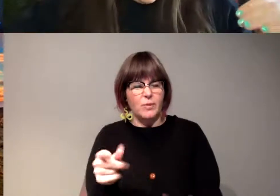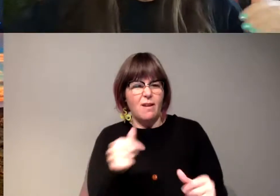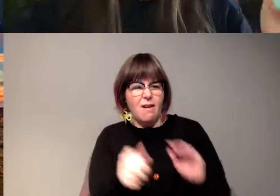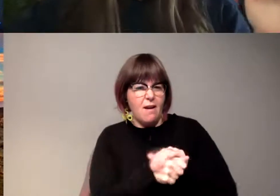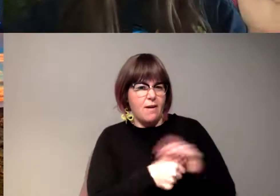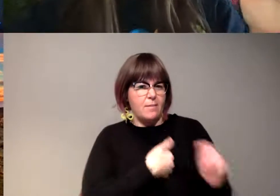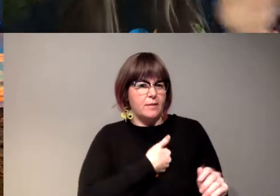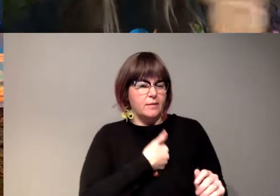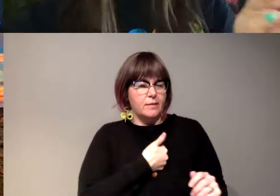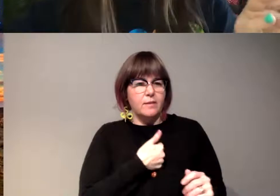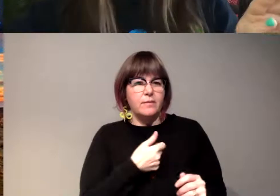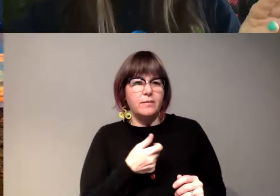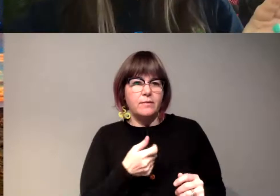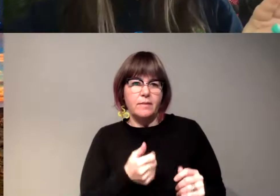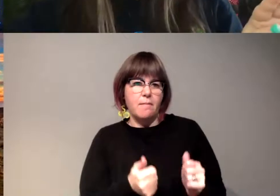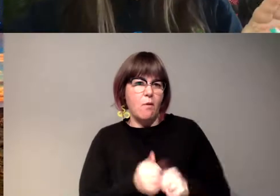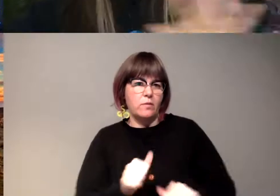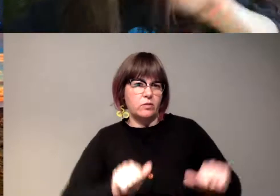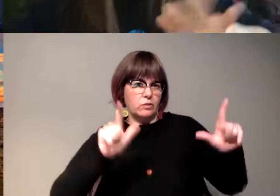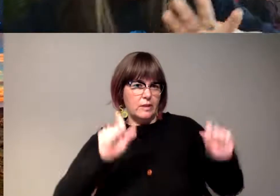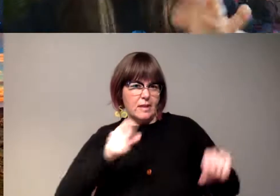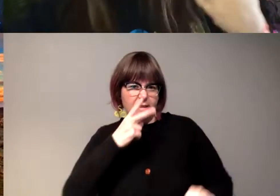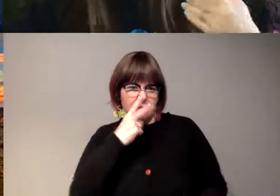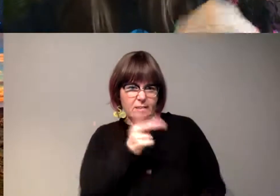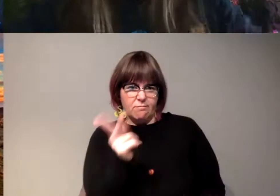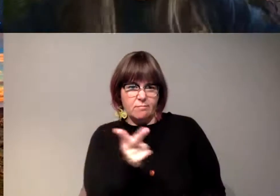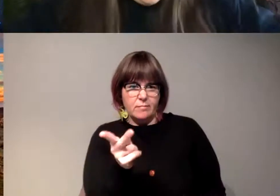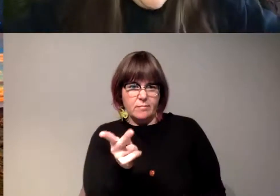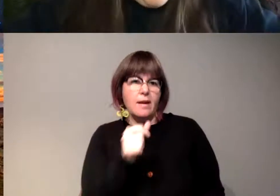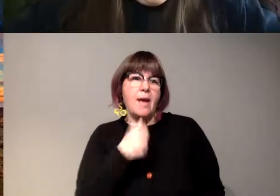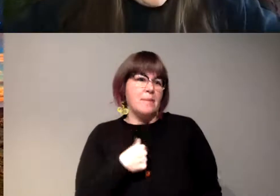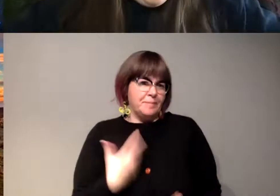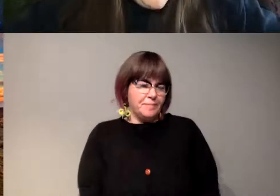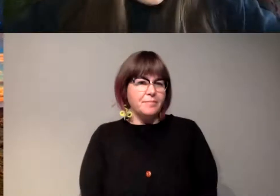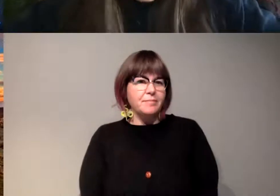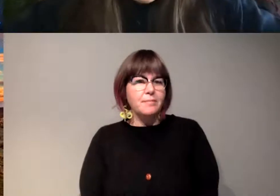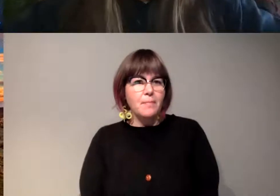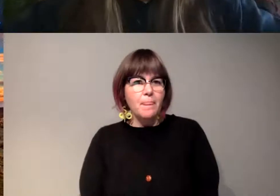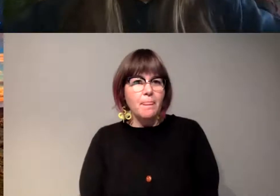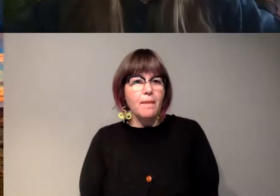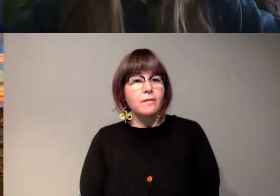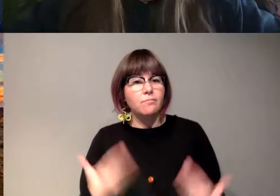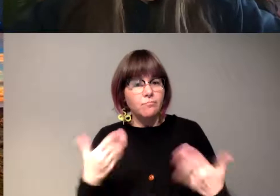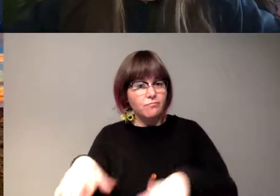so that the most of the screen is seeing you all and not me. But yeah, take it away.